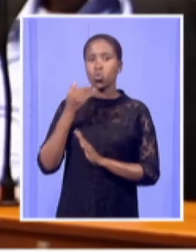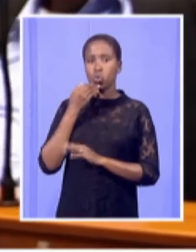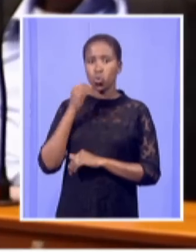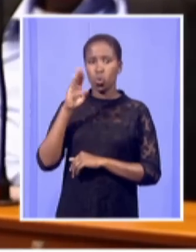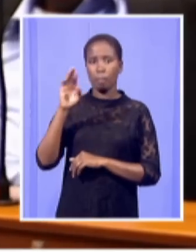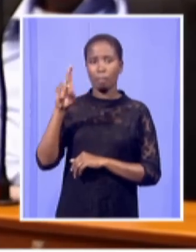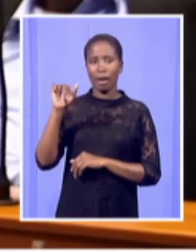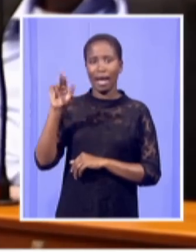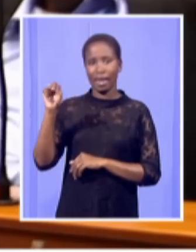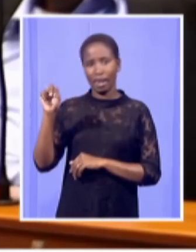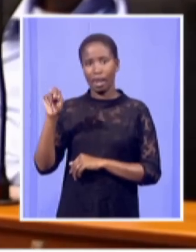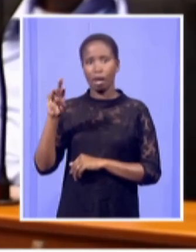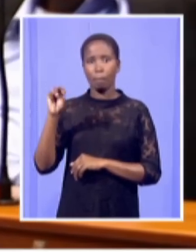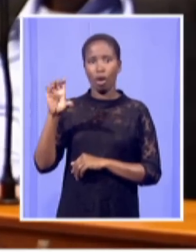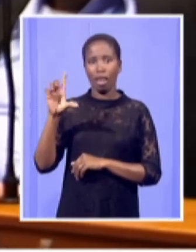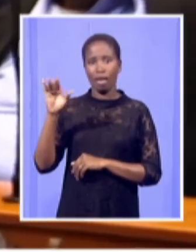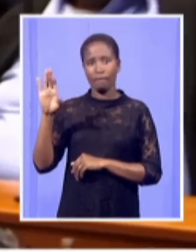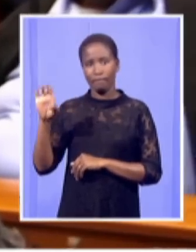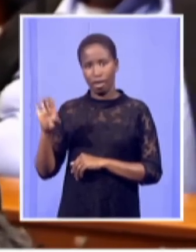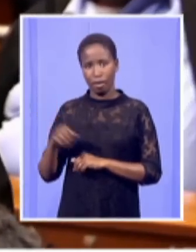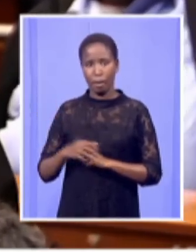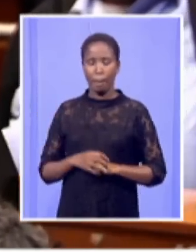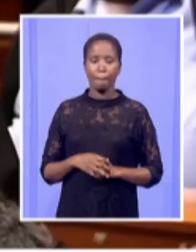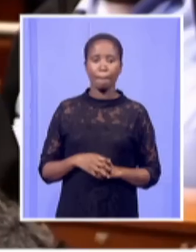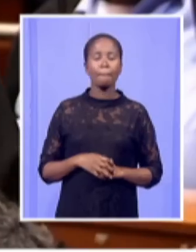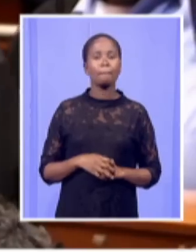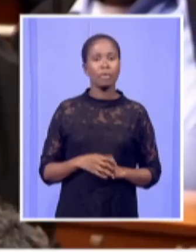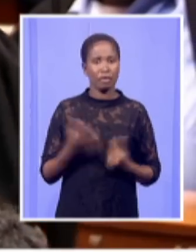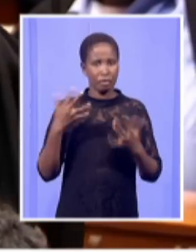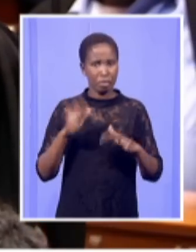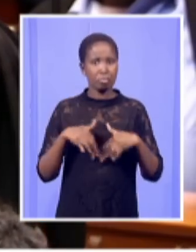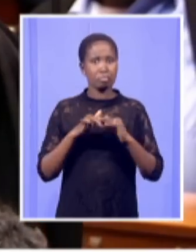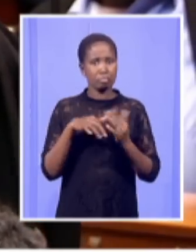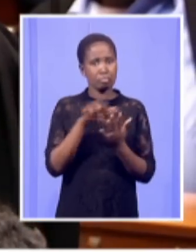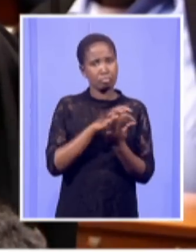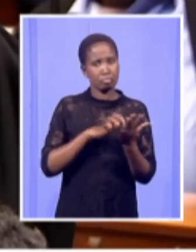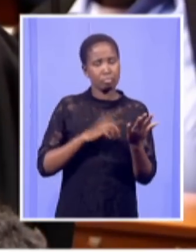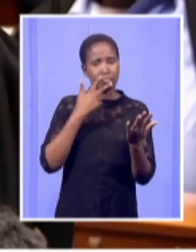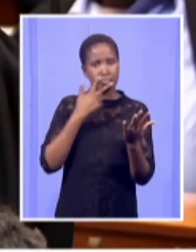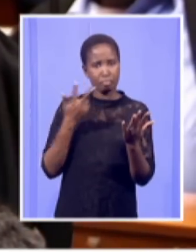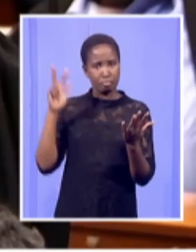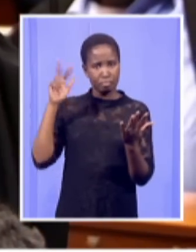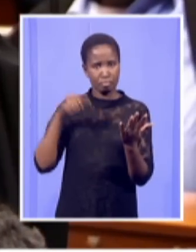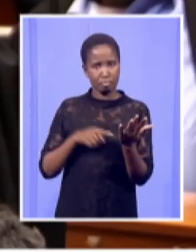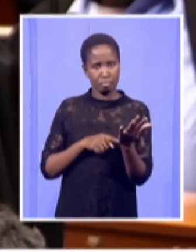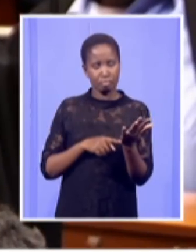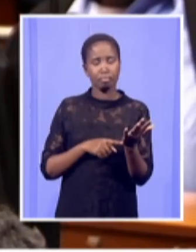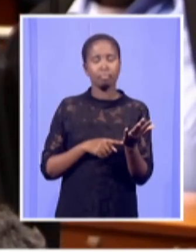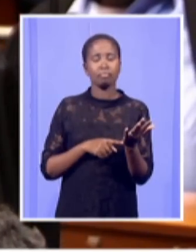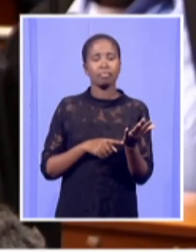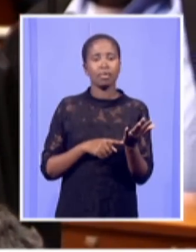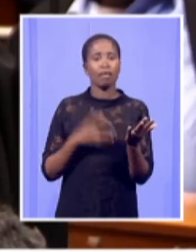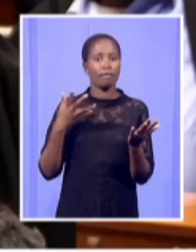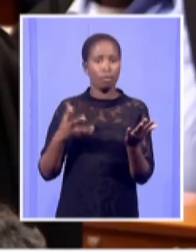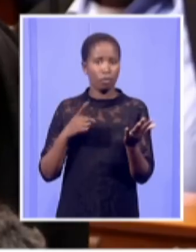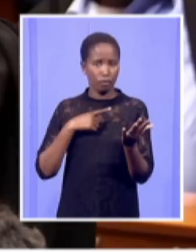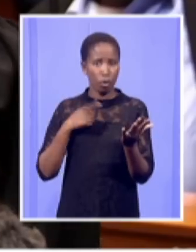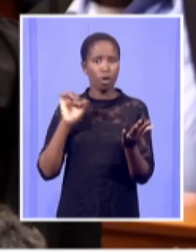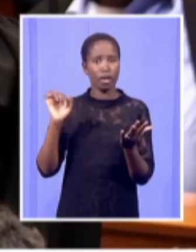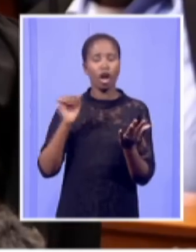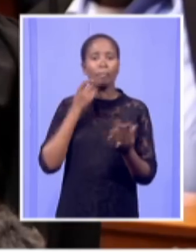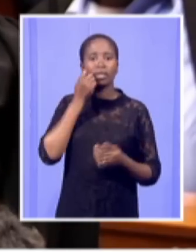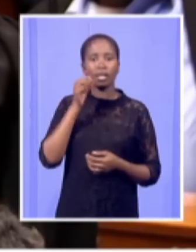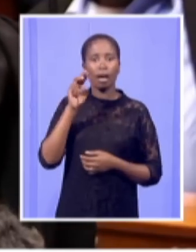have similarly prepared an affidavit in support of Mr. Mthethwa's bail